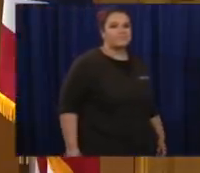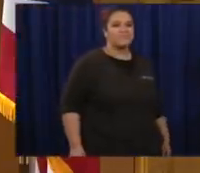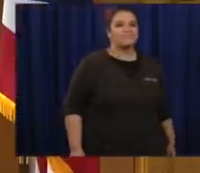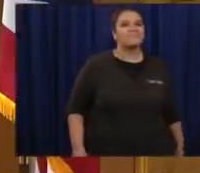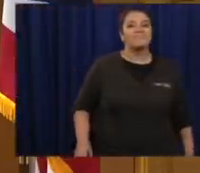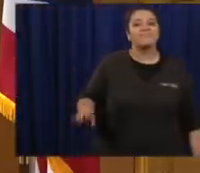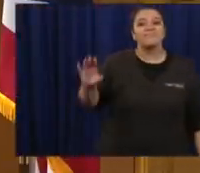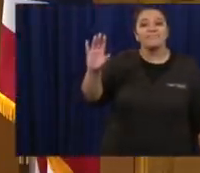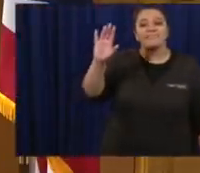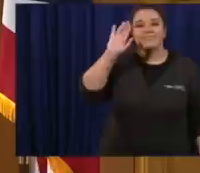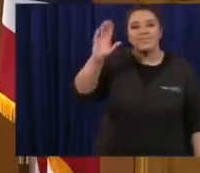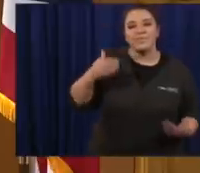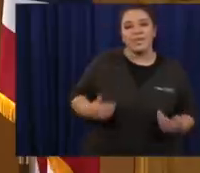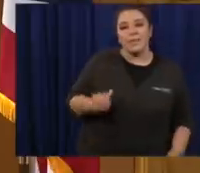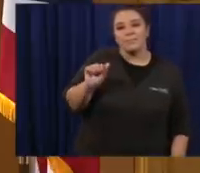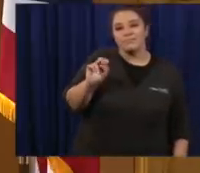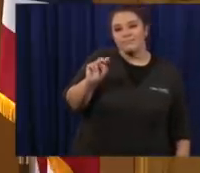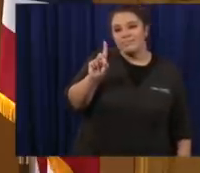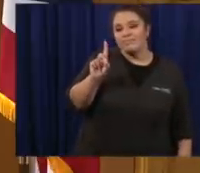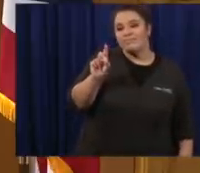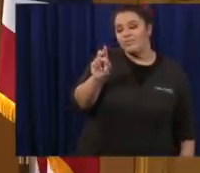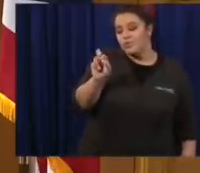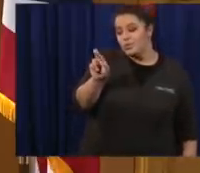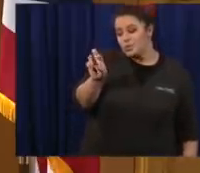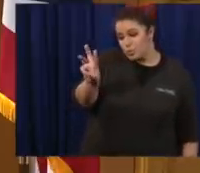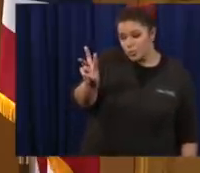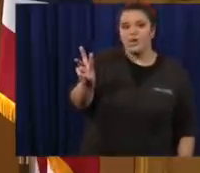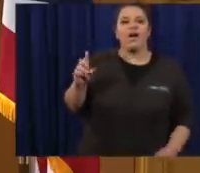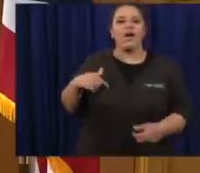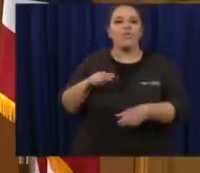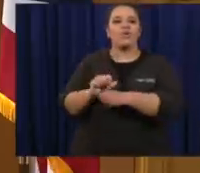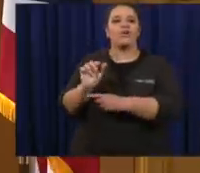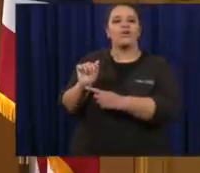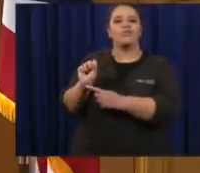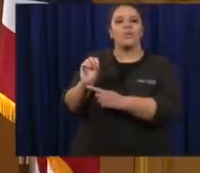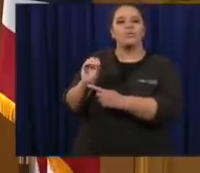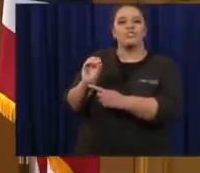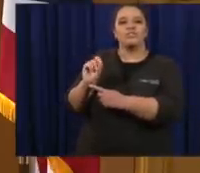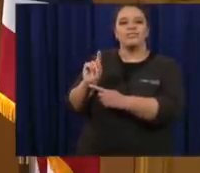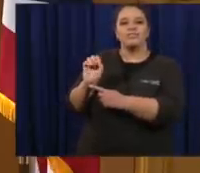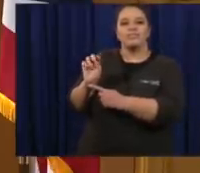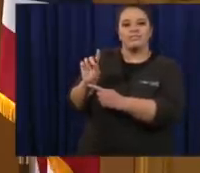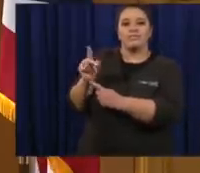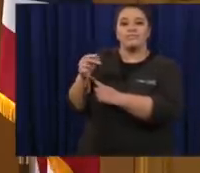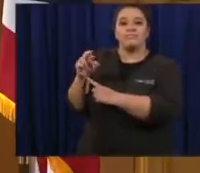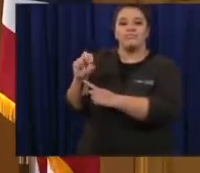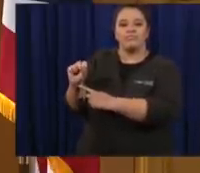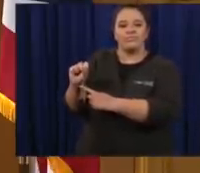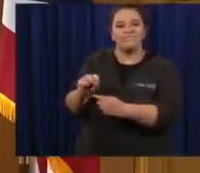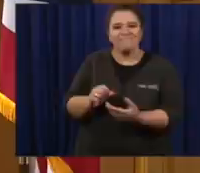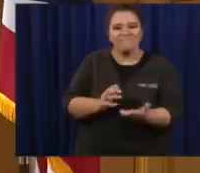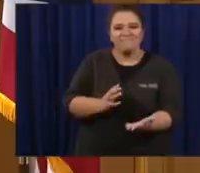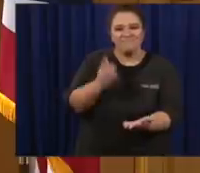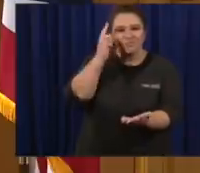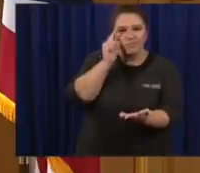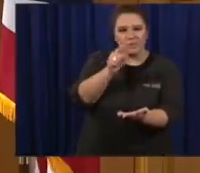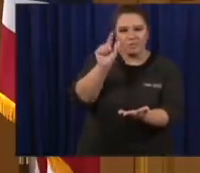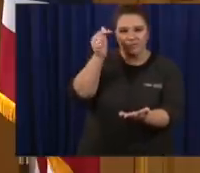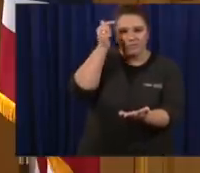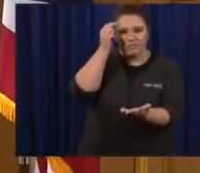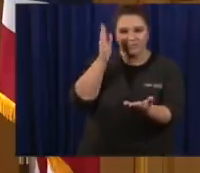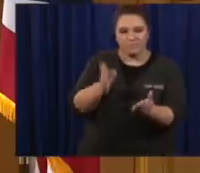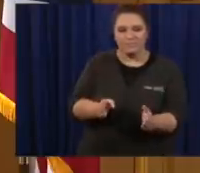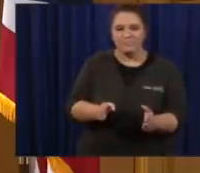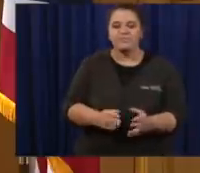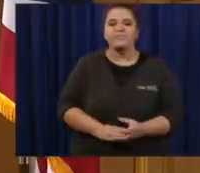Hi, it's Andrew Welsh-Huggins with the Associated Press, and this is for Governor DeWine. Hi, Governor. Hi, Andrew. Sort of a follow-up